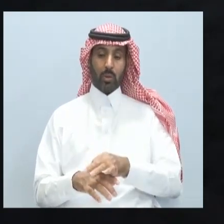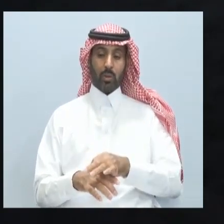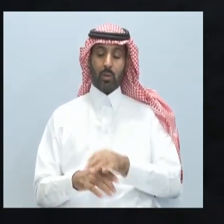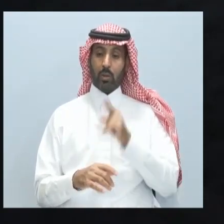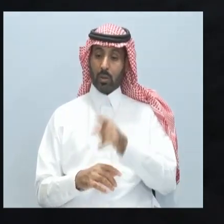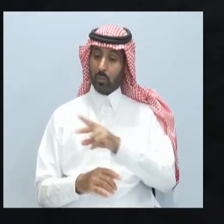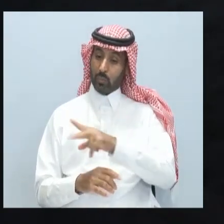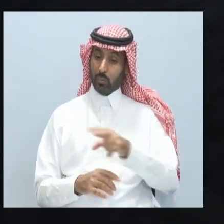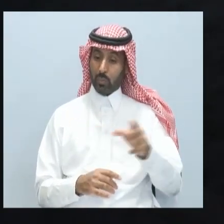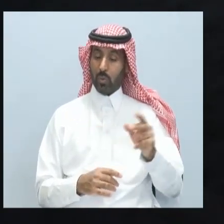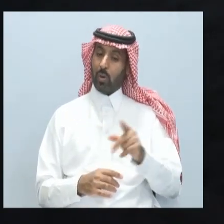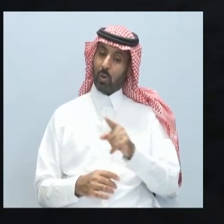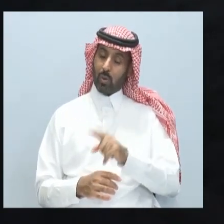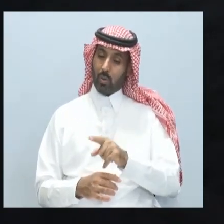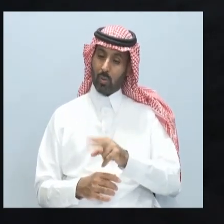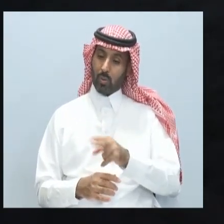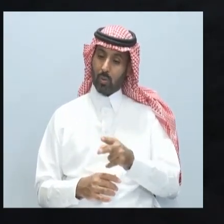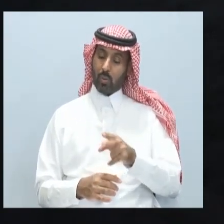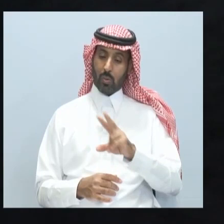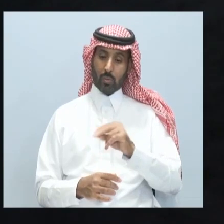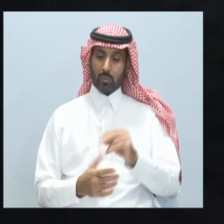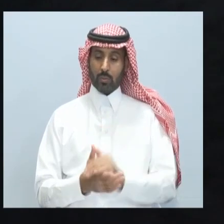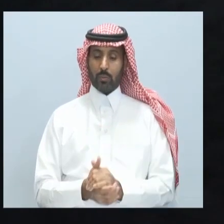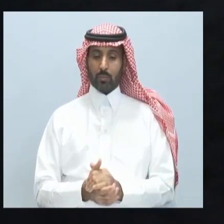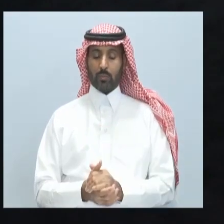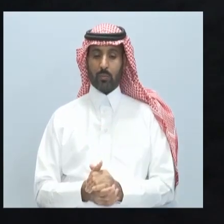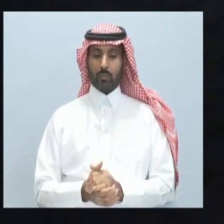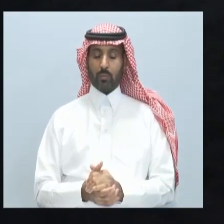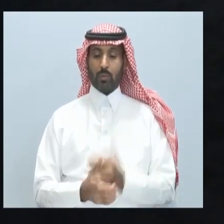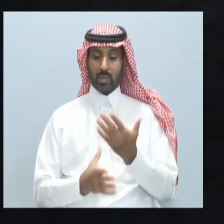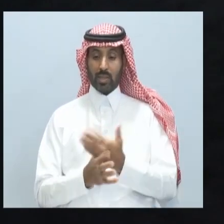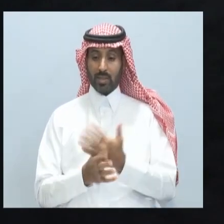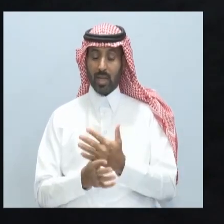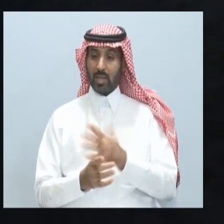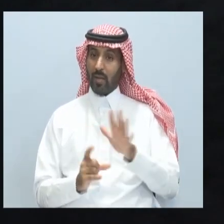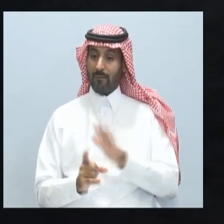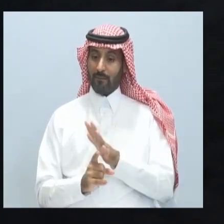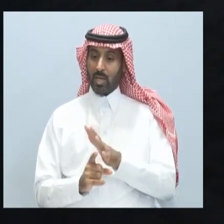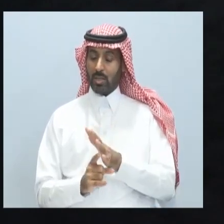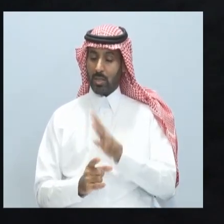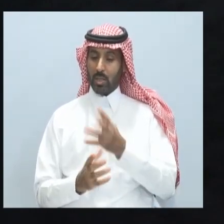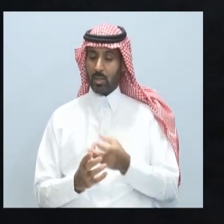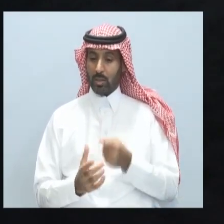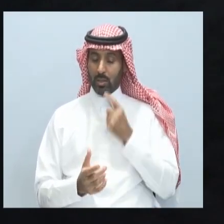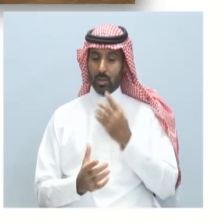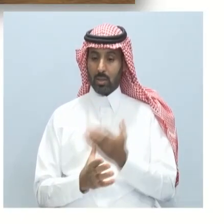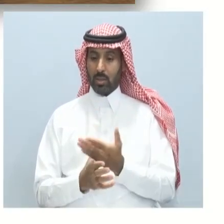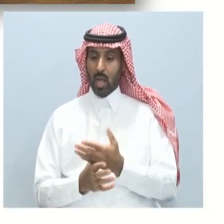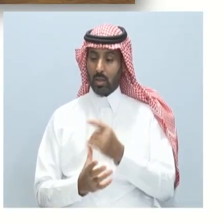different similarities or contrasts between them. Cause and effect, for example, consequence, reason, and so